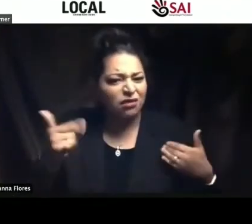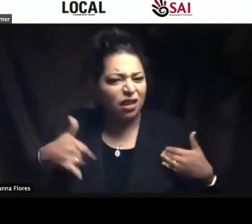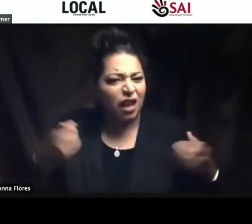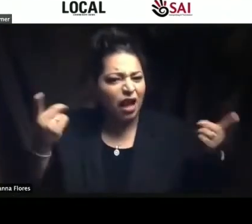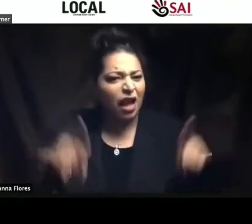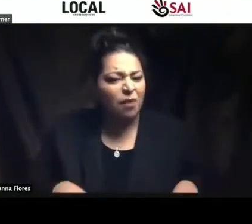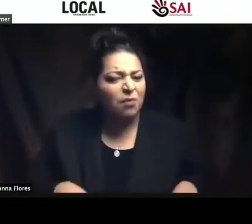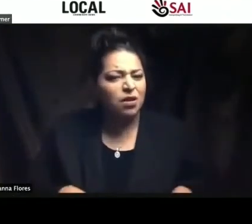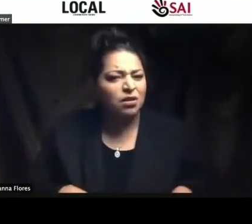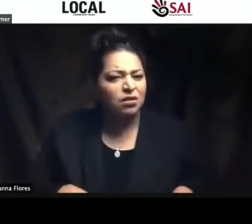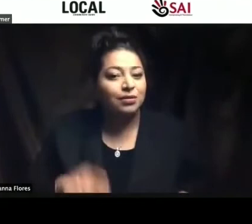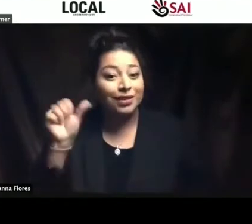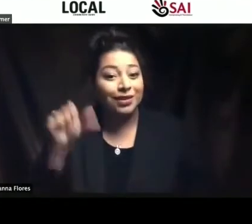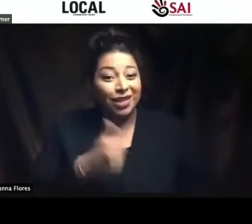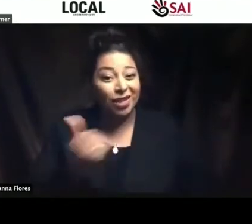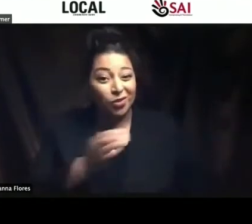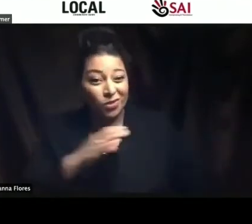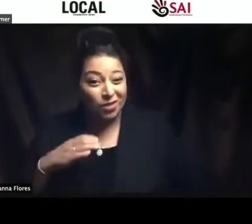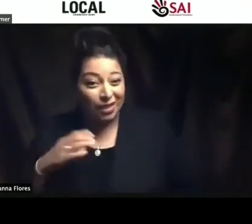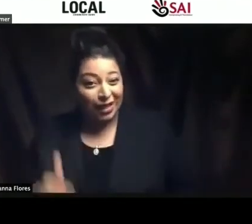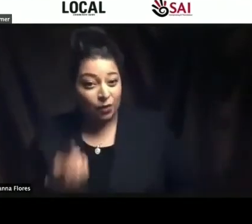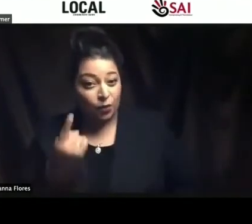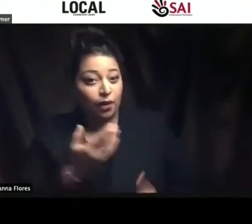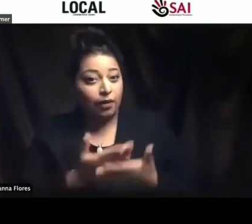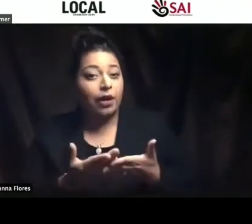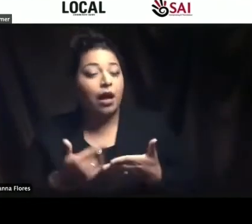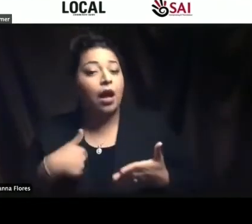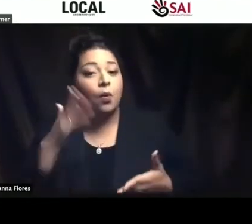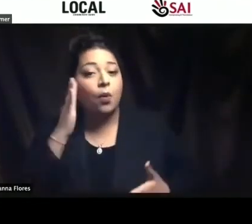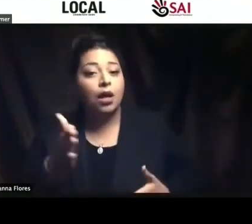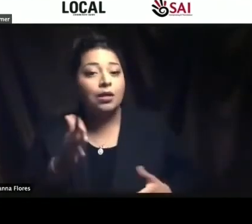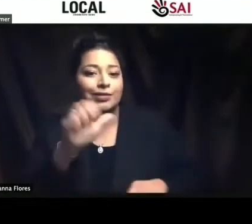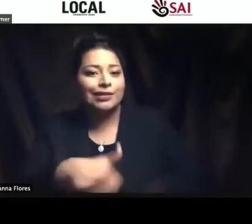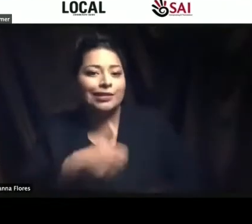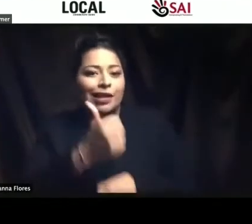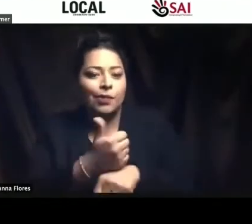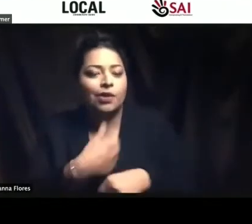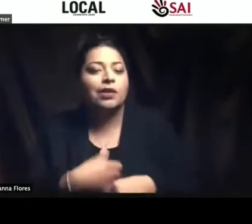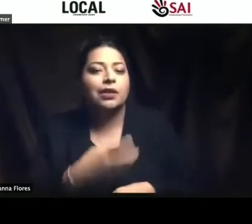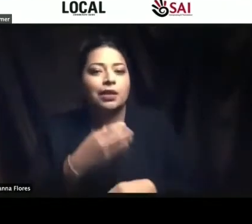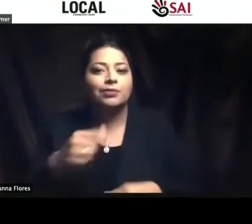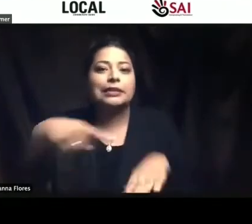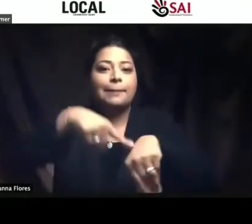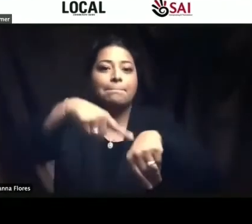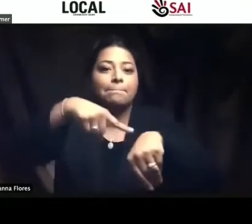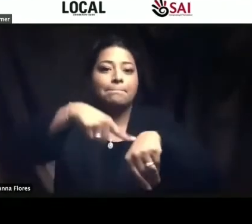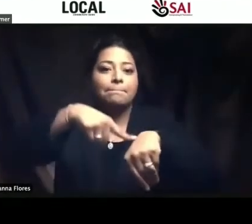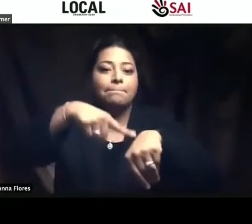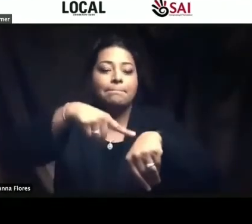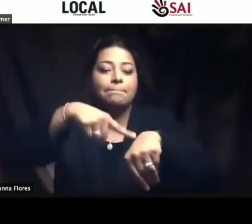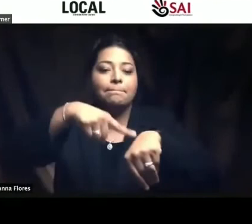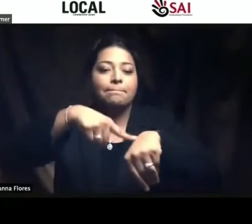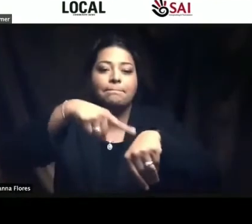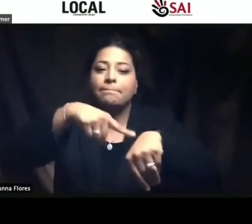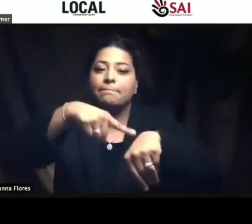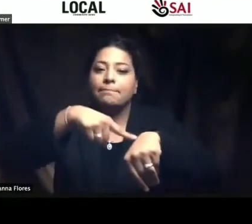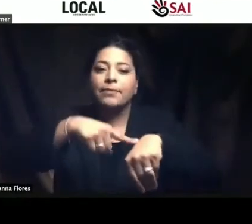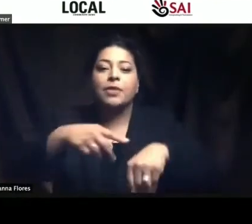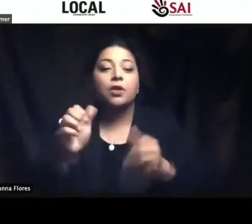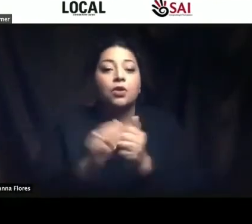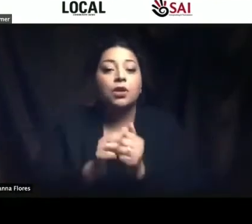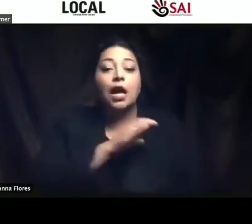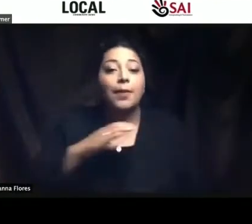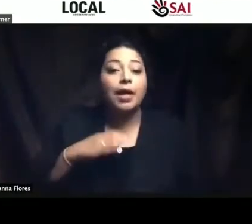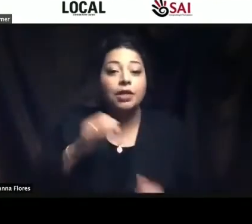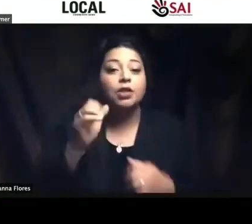any other these other commissions, that was something I will establish to kind of basically kind of have a job fair when it comes to the MLK, the commission,